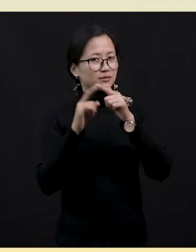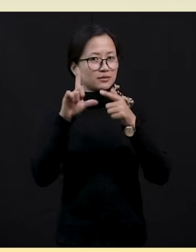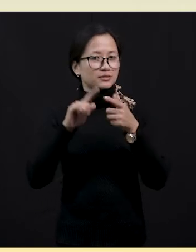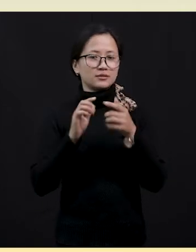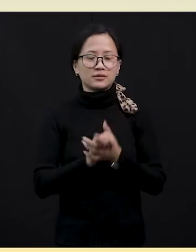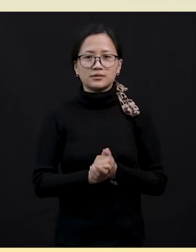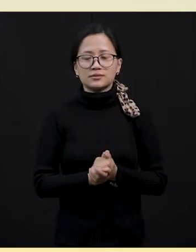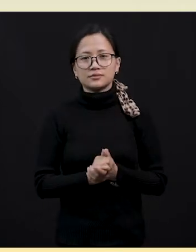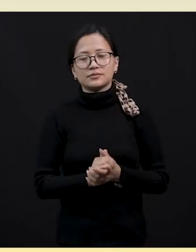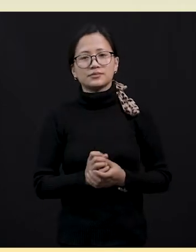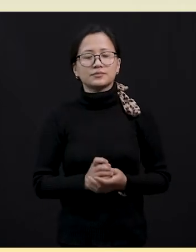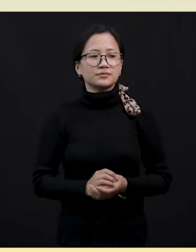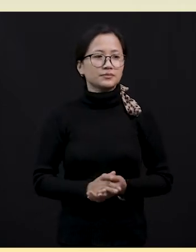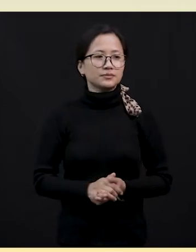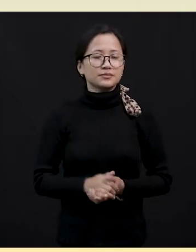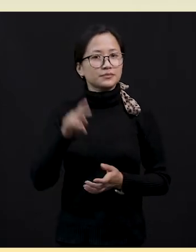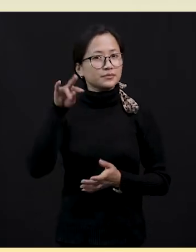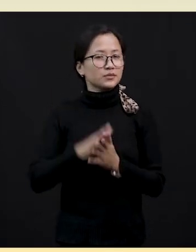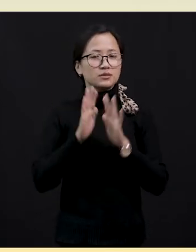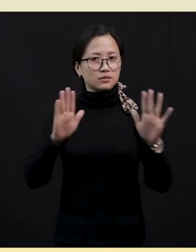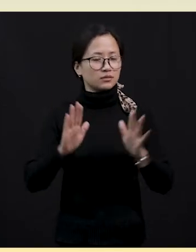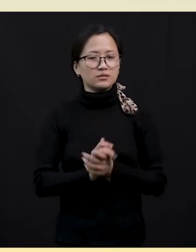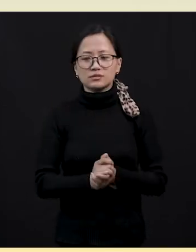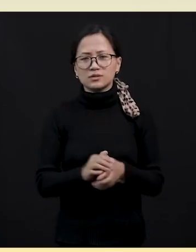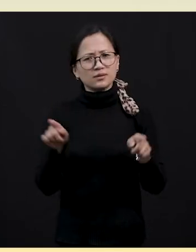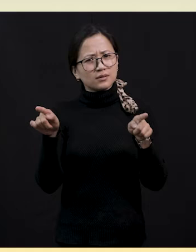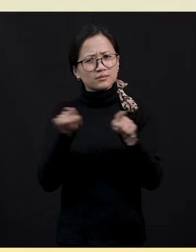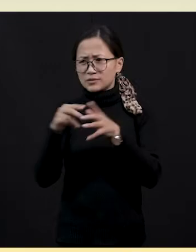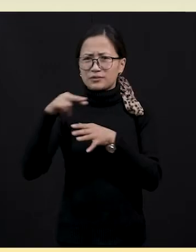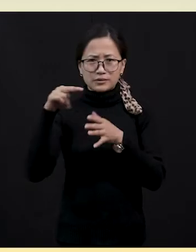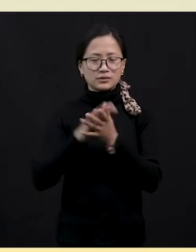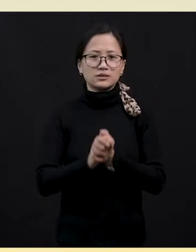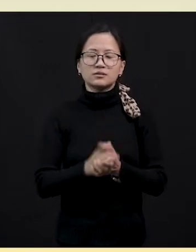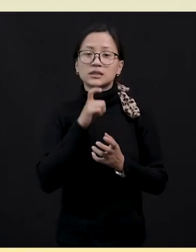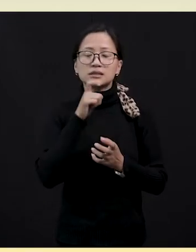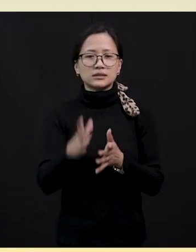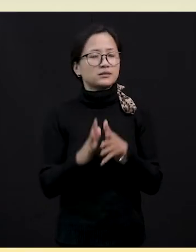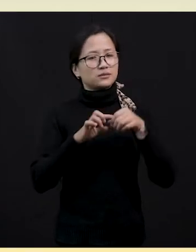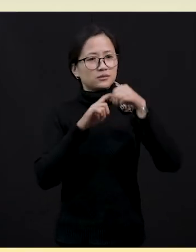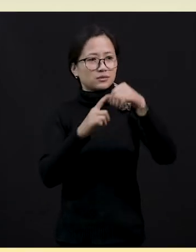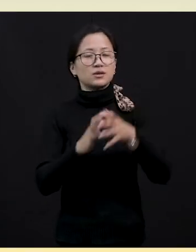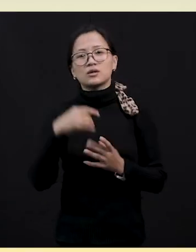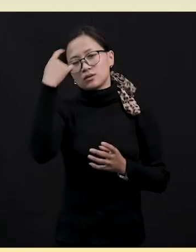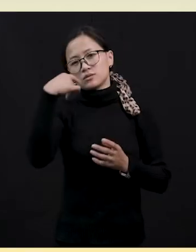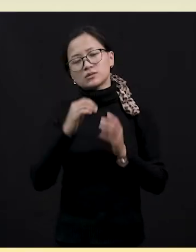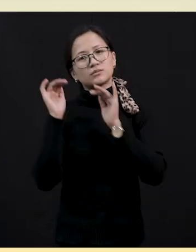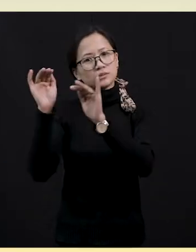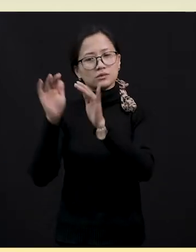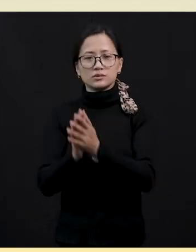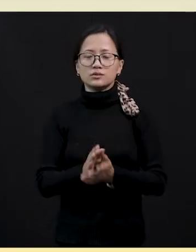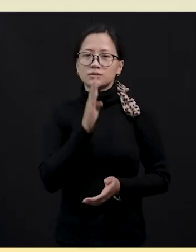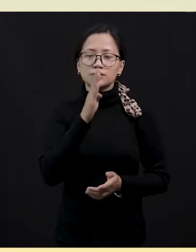it means that there has to be something related to asking a question. Now, who is that supposed to